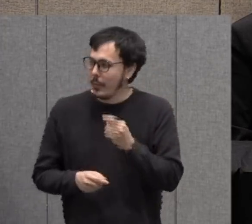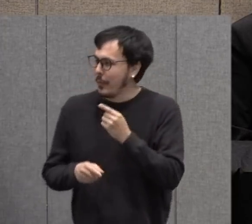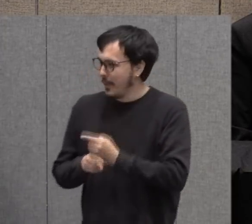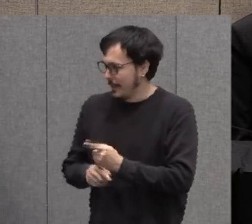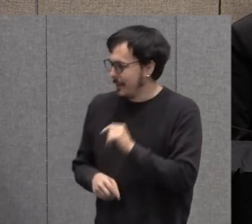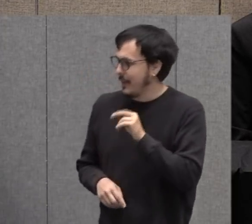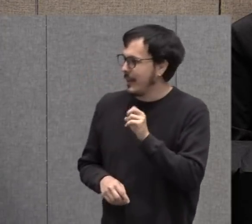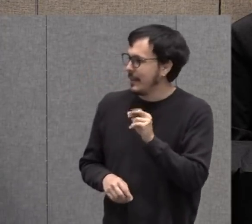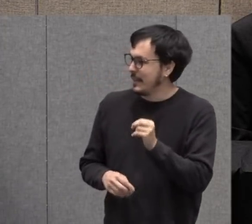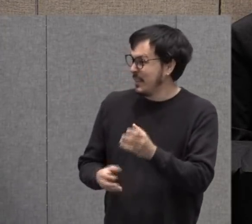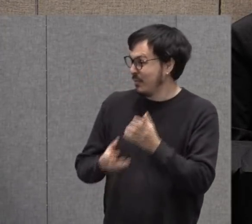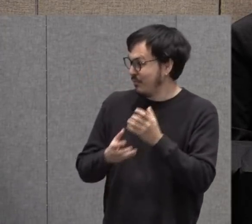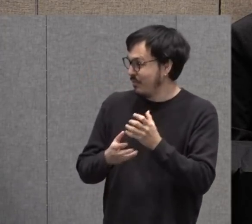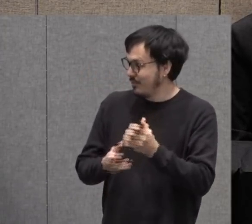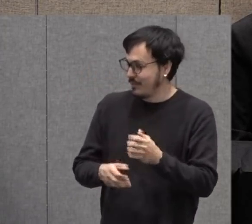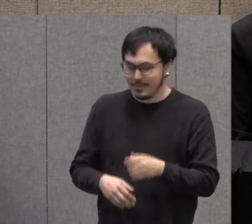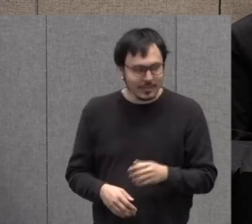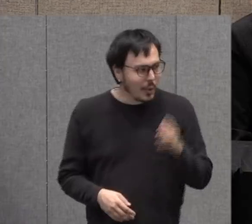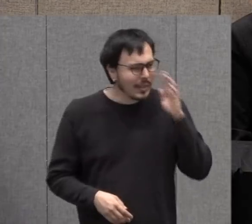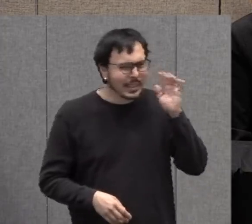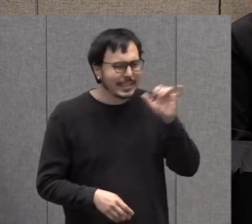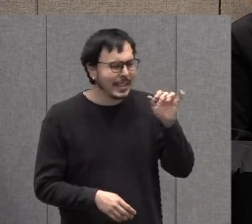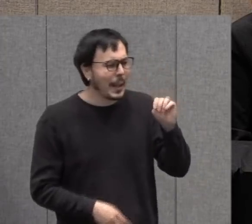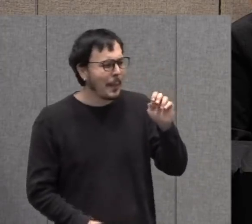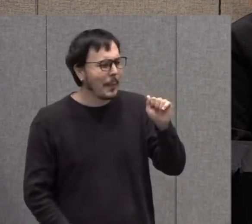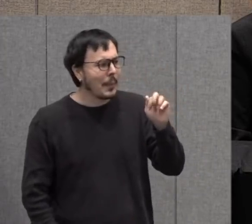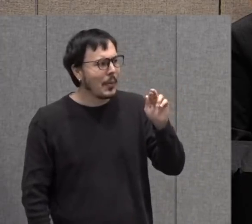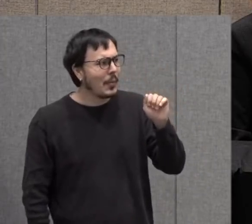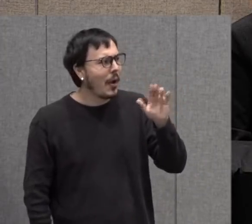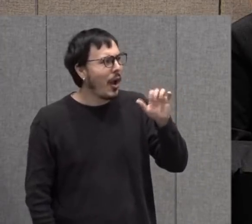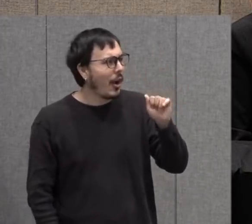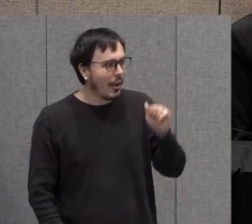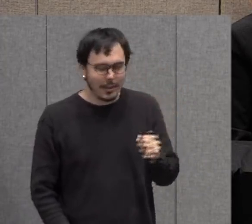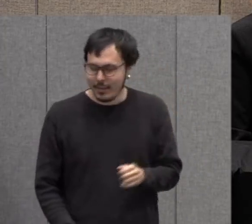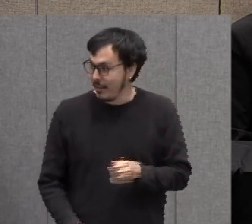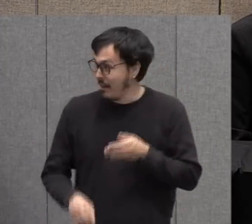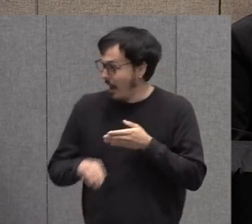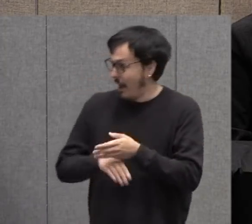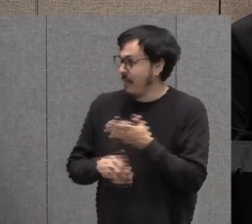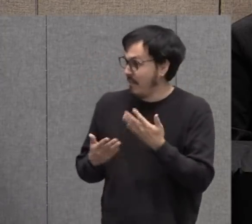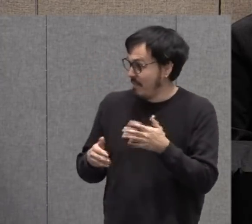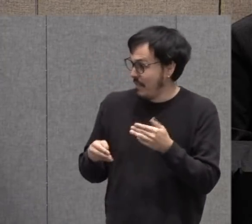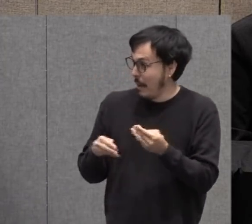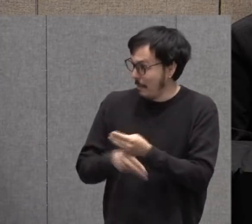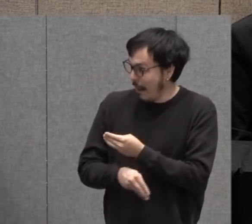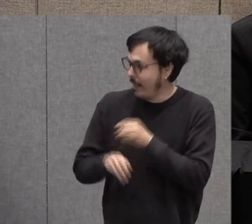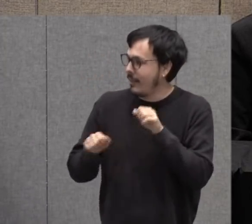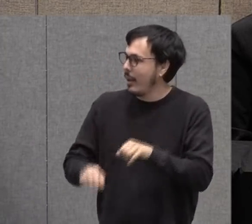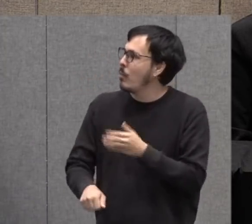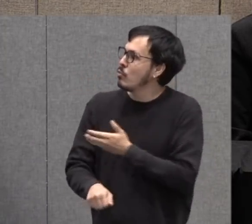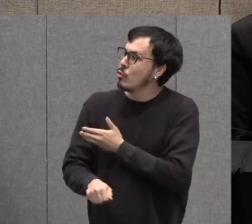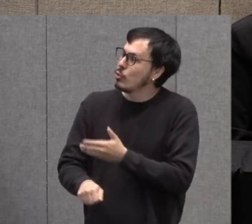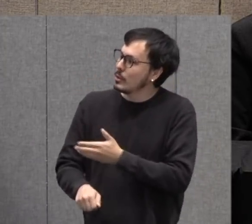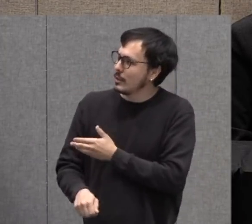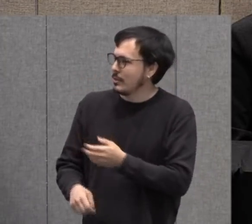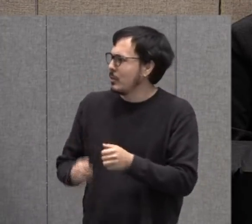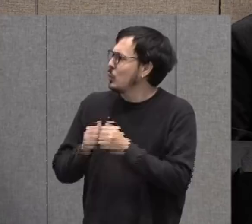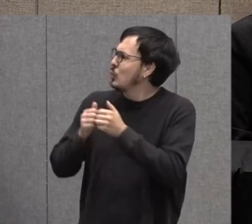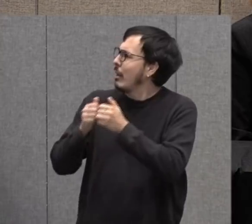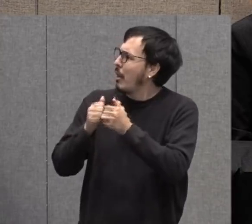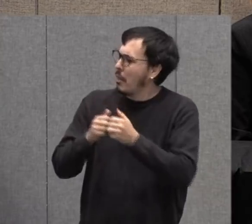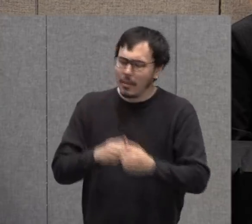Shake-a, shake-a. It's almost like a maraca. I know, I can have music after math. Nice. Or math and music together. That's